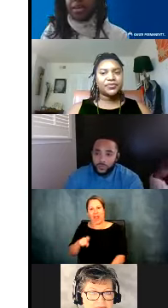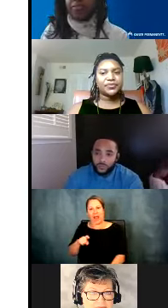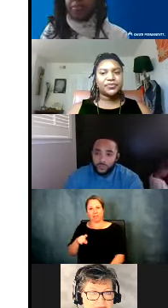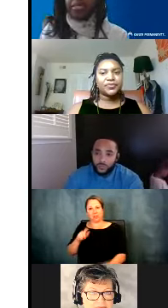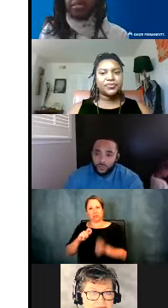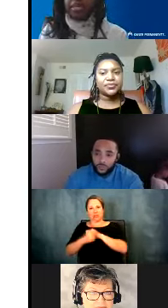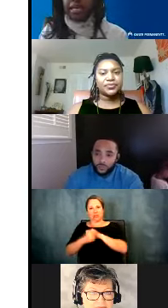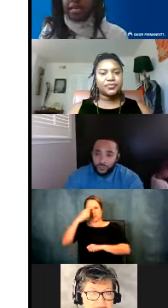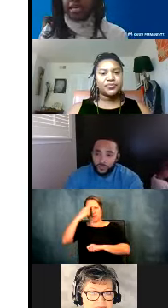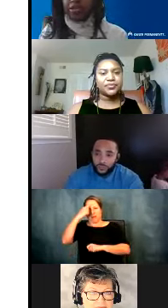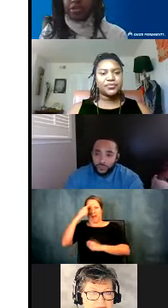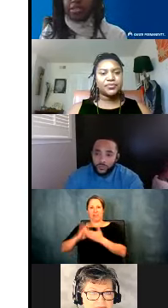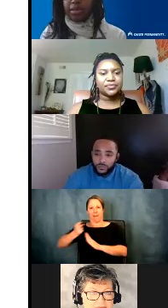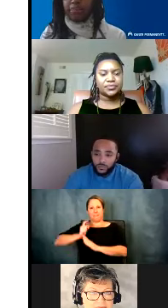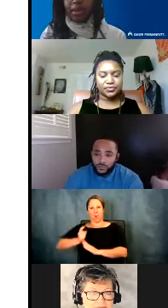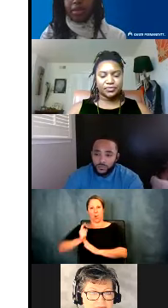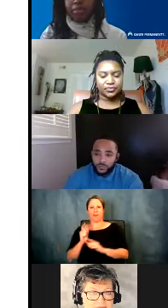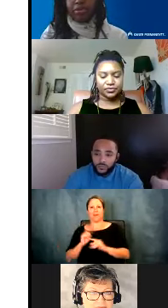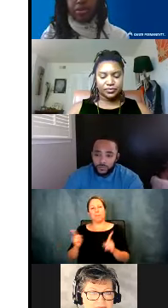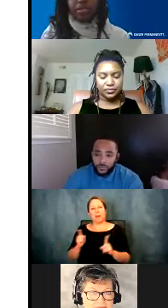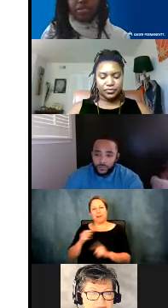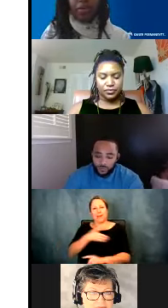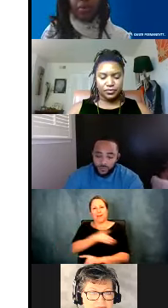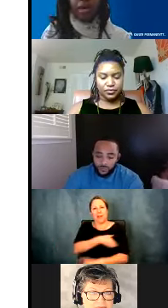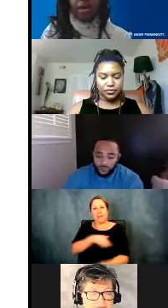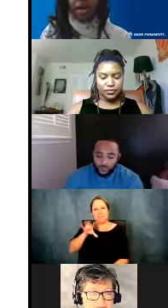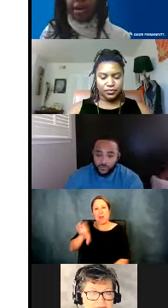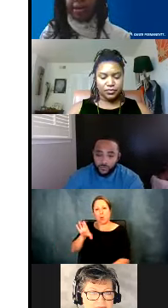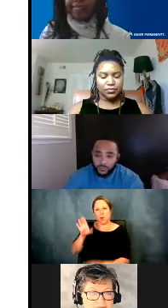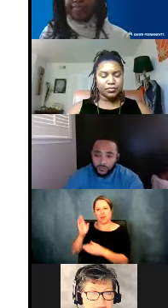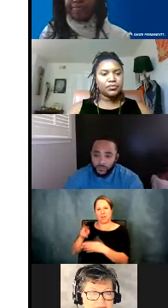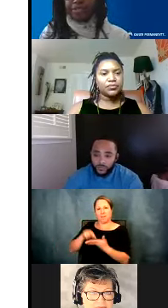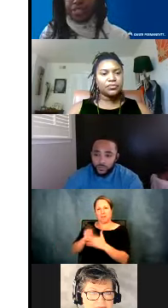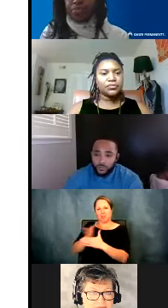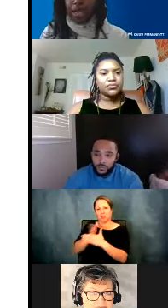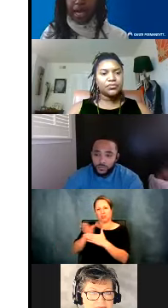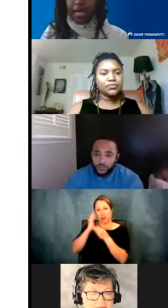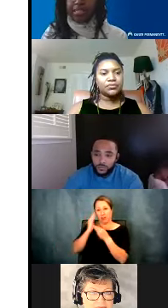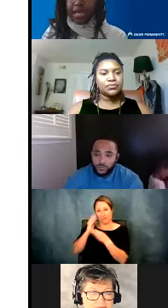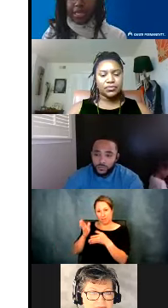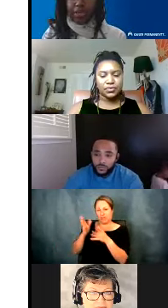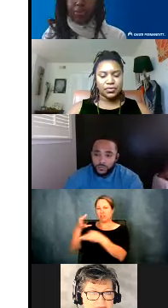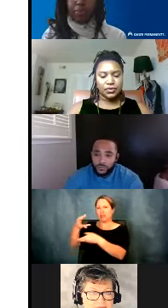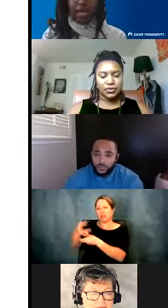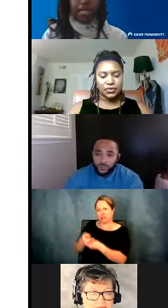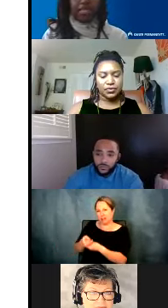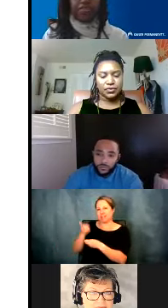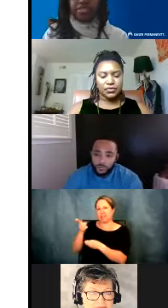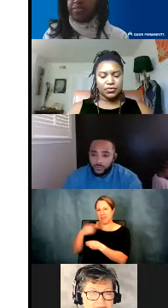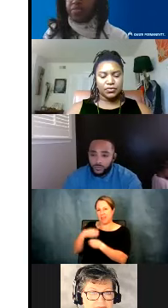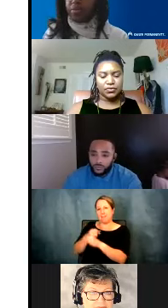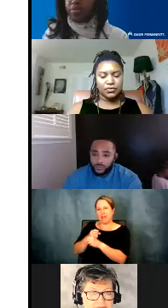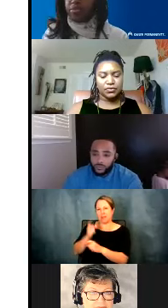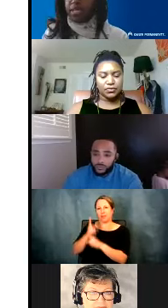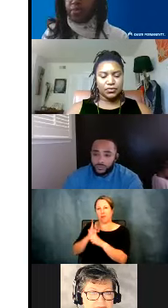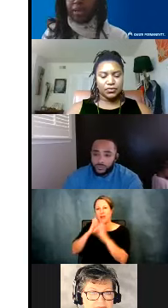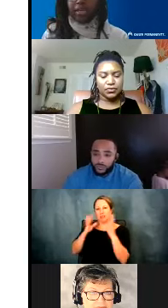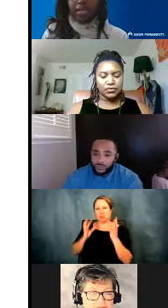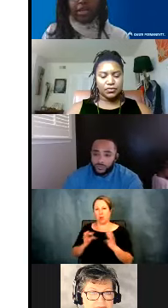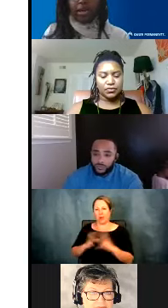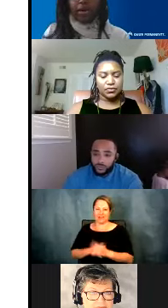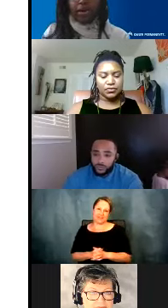someone the information that they need and trusting them to make the right choice. So just recognize that you're making a difference, even if you don't